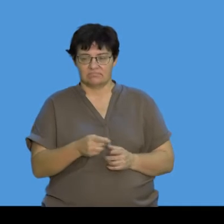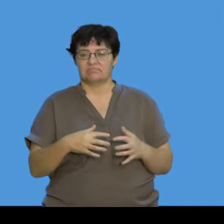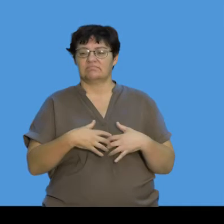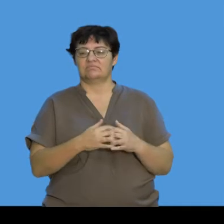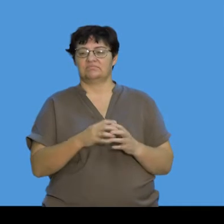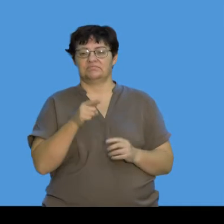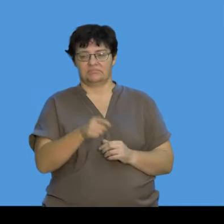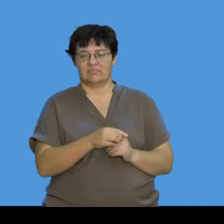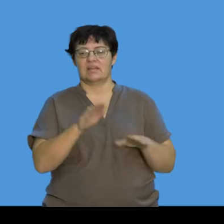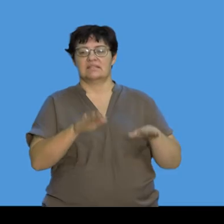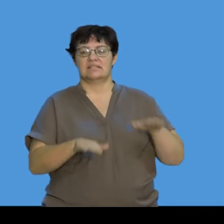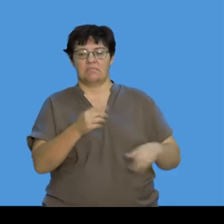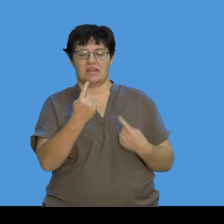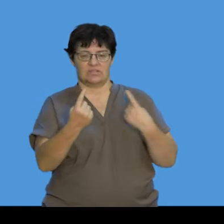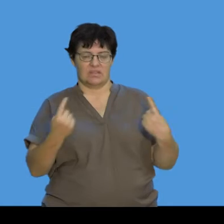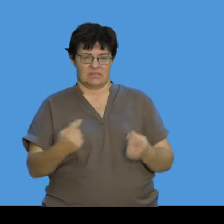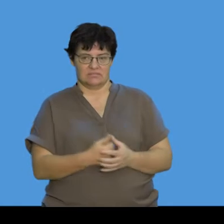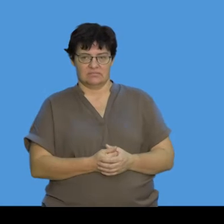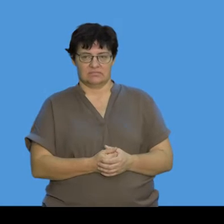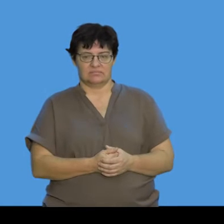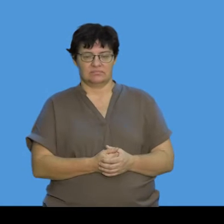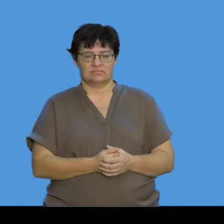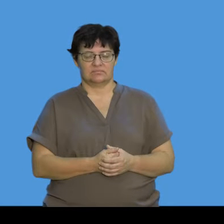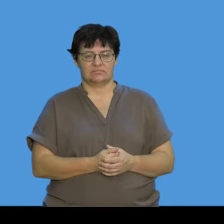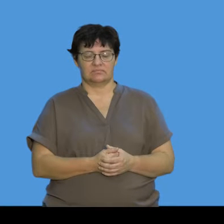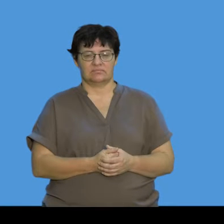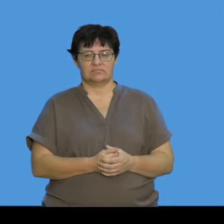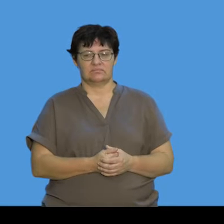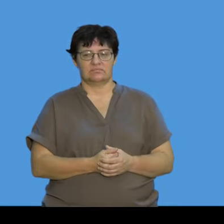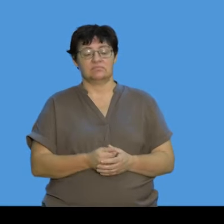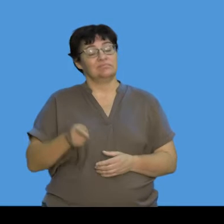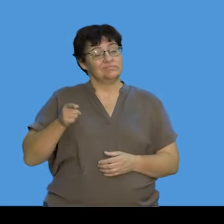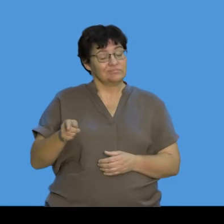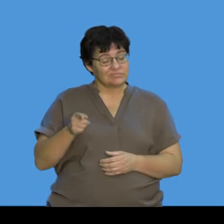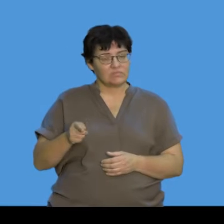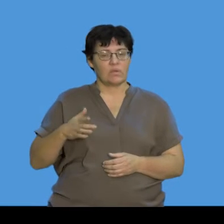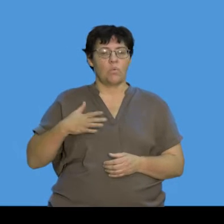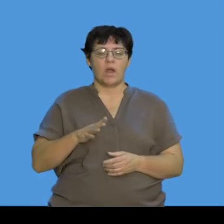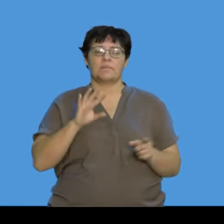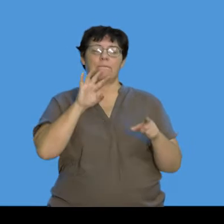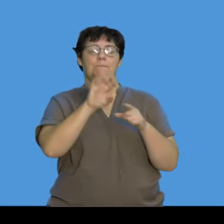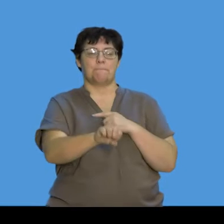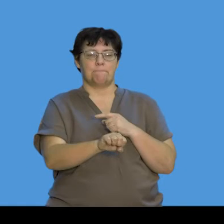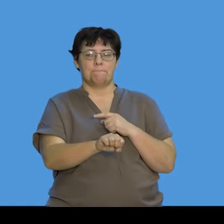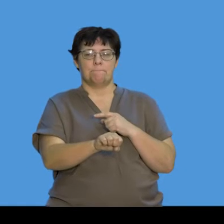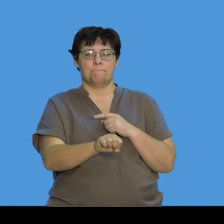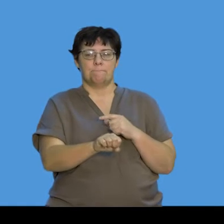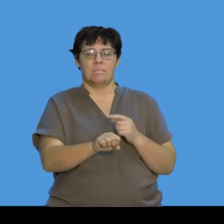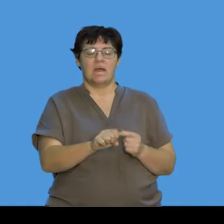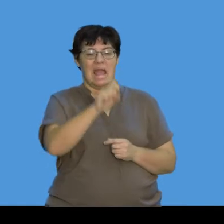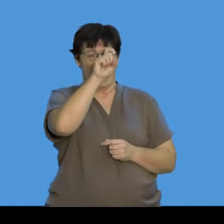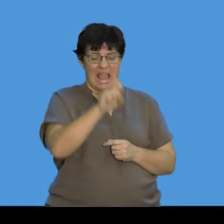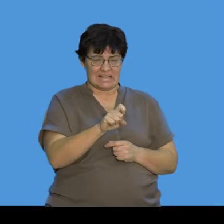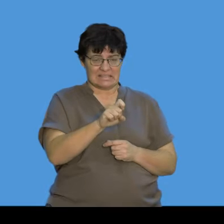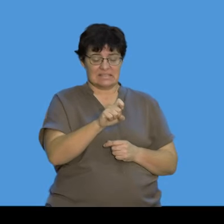to be similar to each other. Now also, here they want us to determine the length of